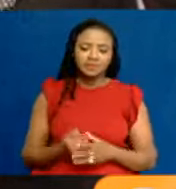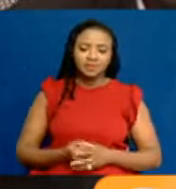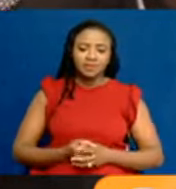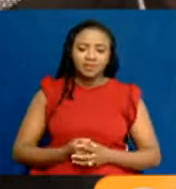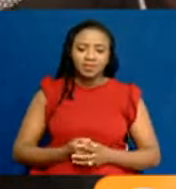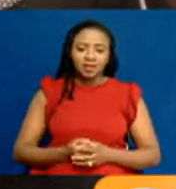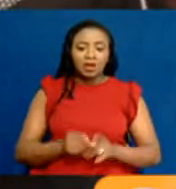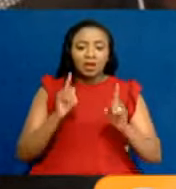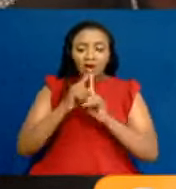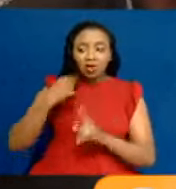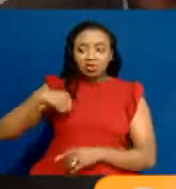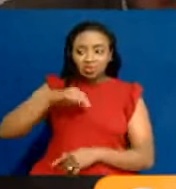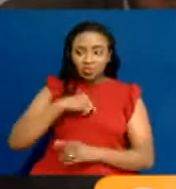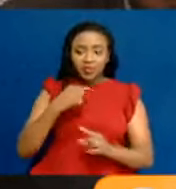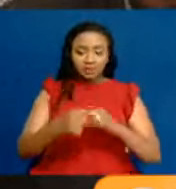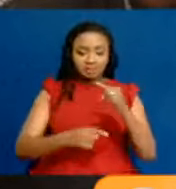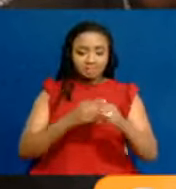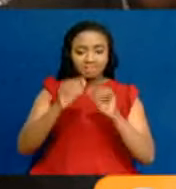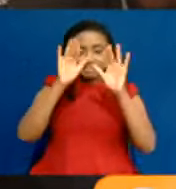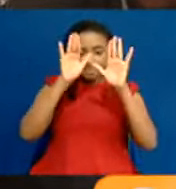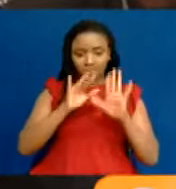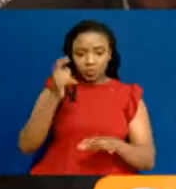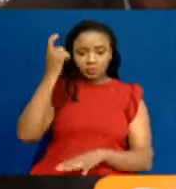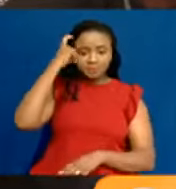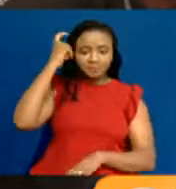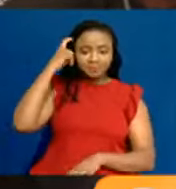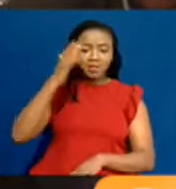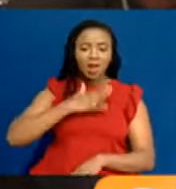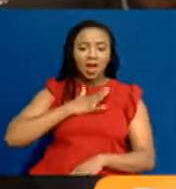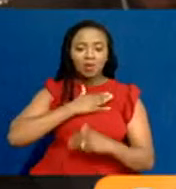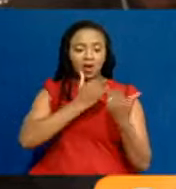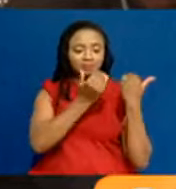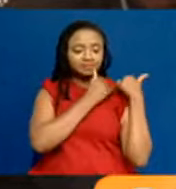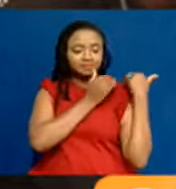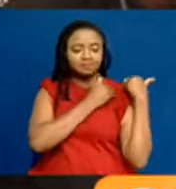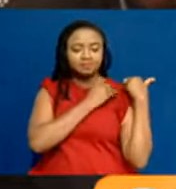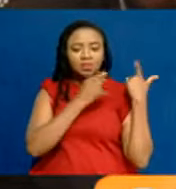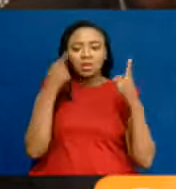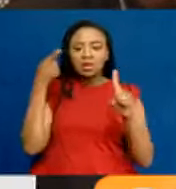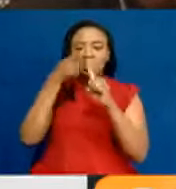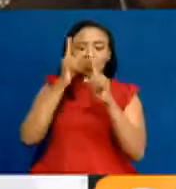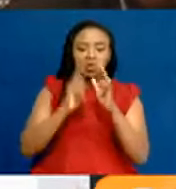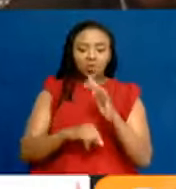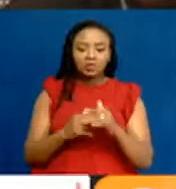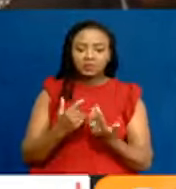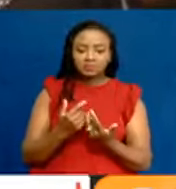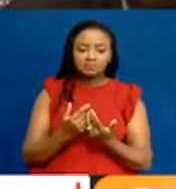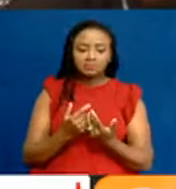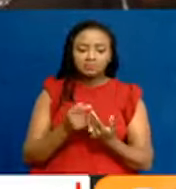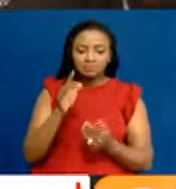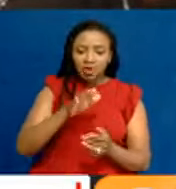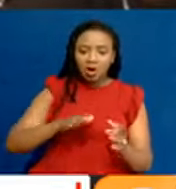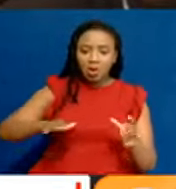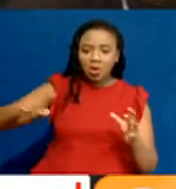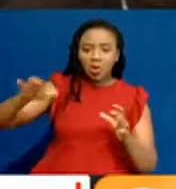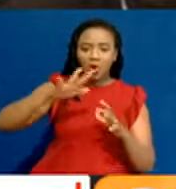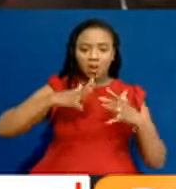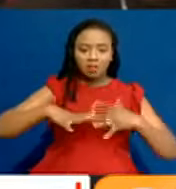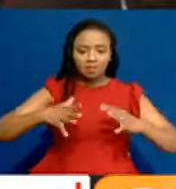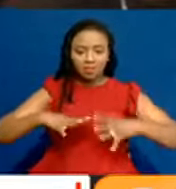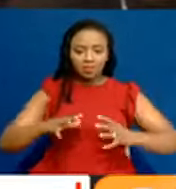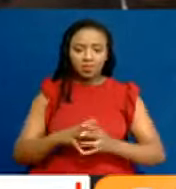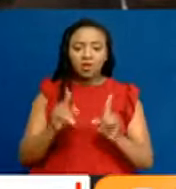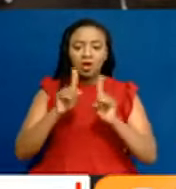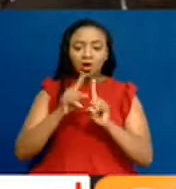let us remember that our duty is not only to our constituents but to the entire nation.